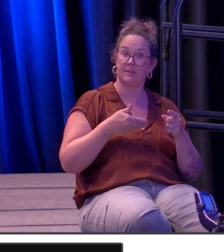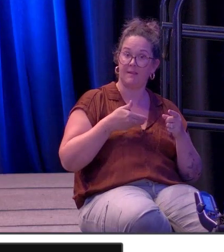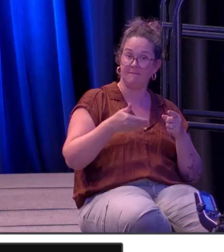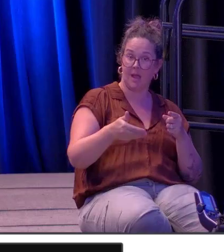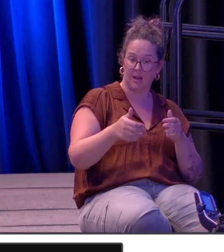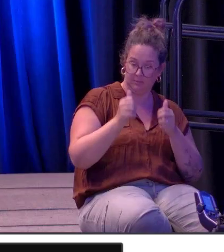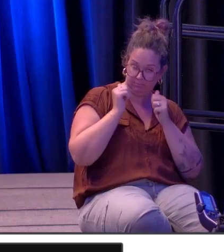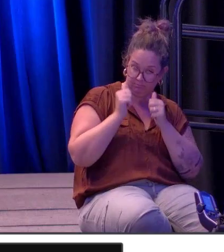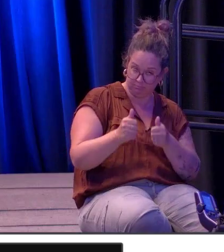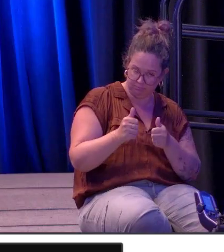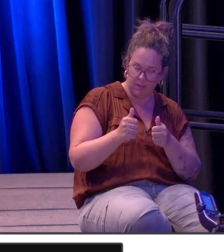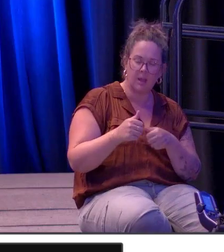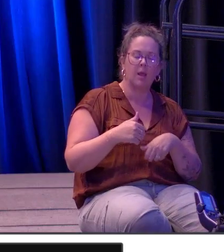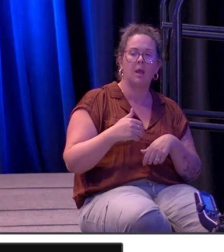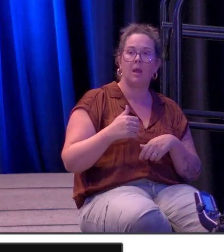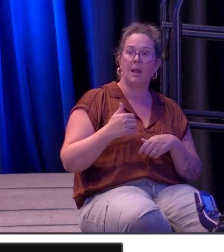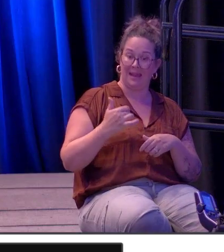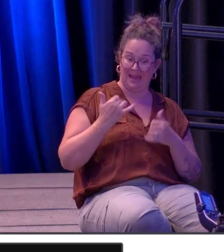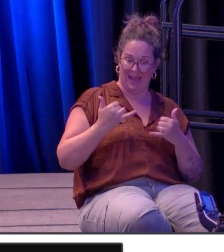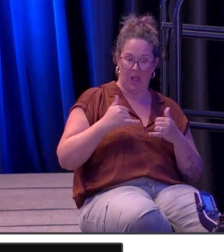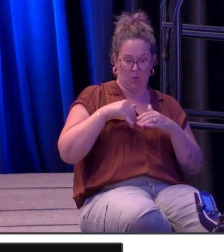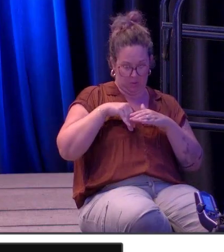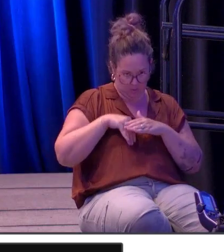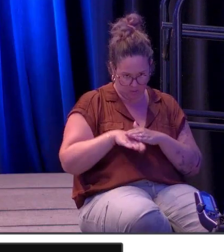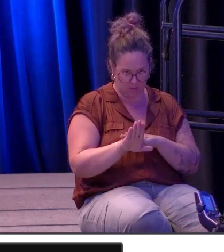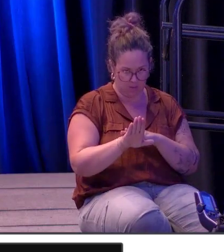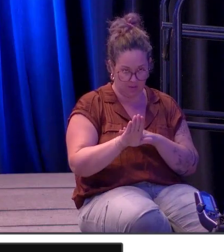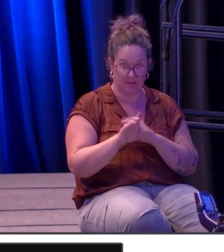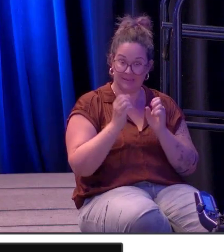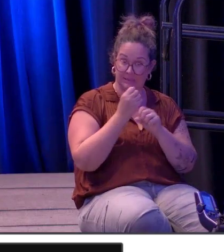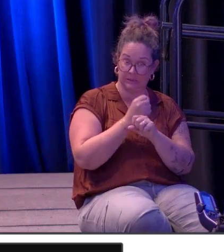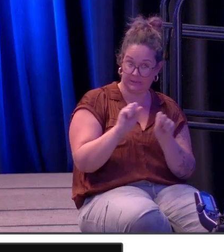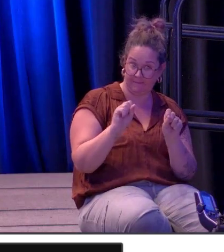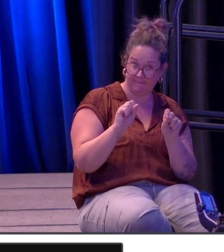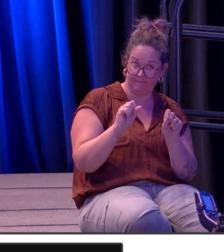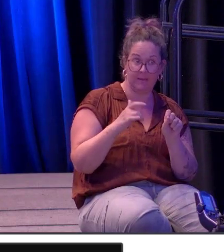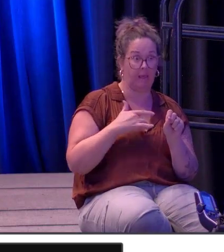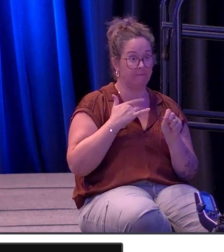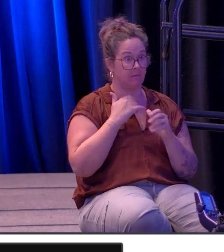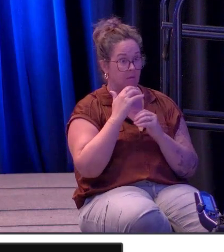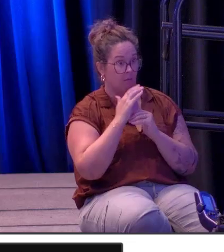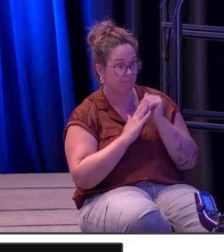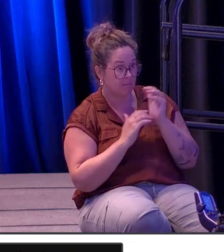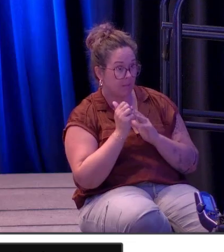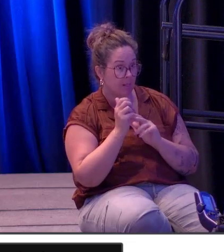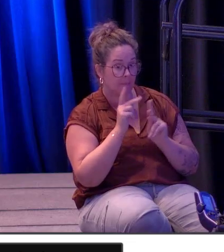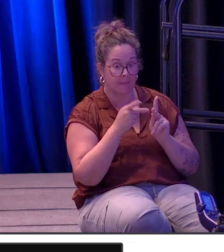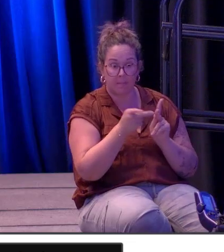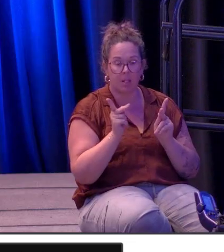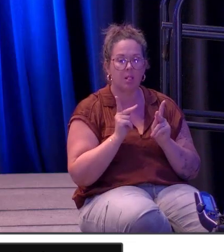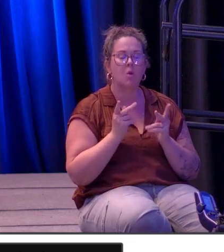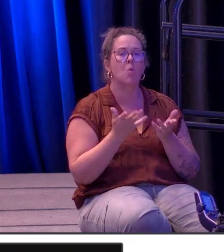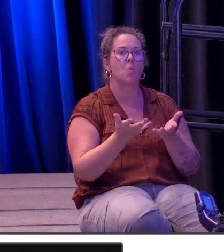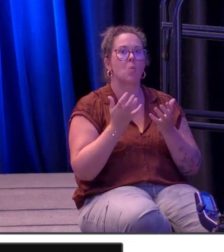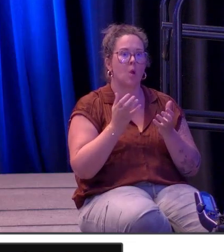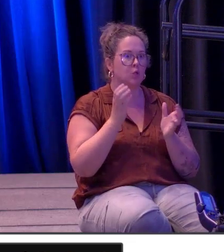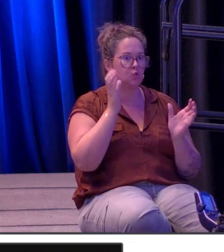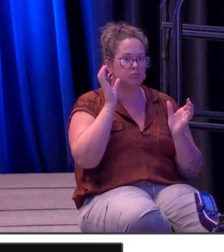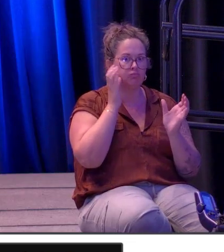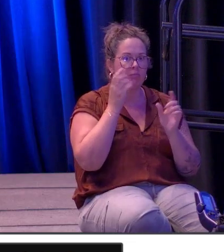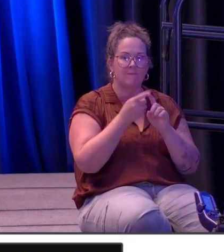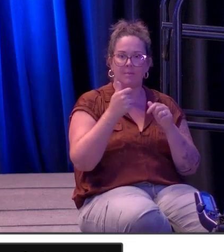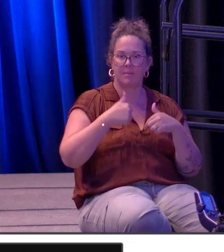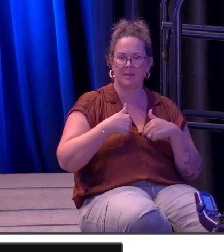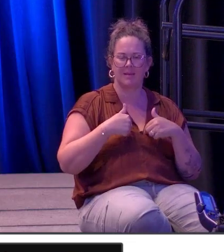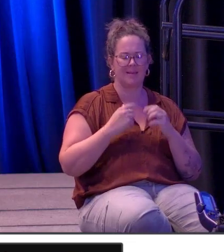enough to speak? Is it a safe environment where people want to hear from me? Because sometimes you could read the room where people